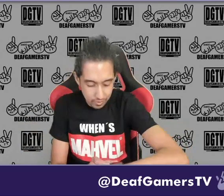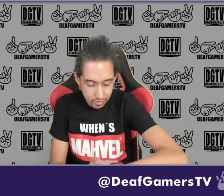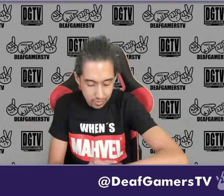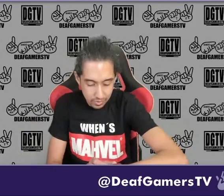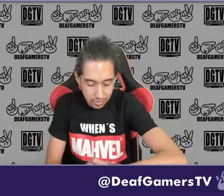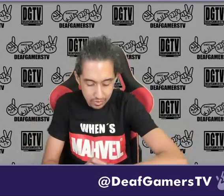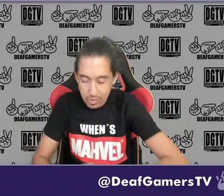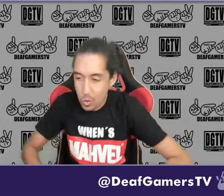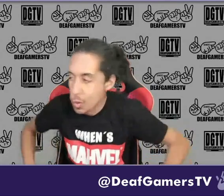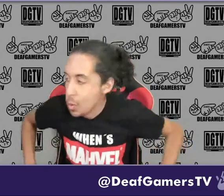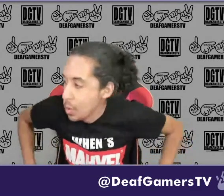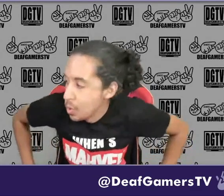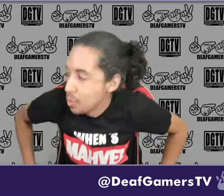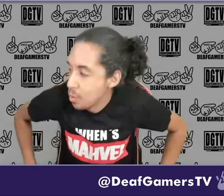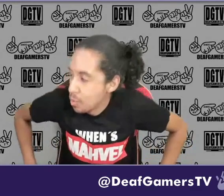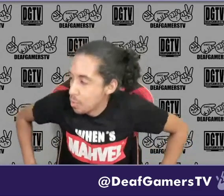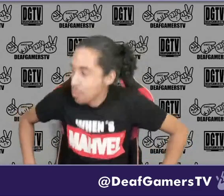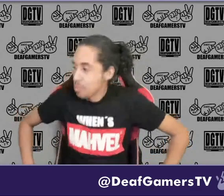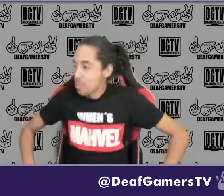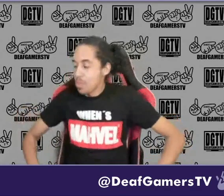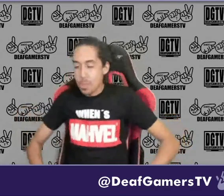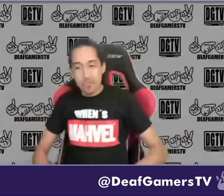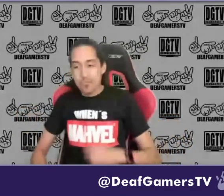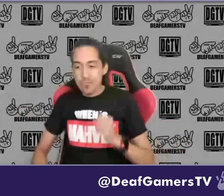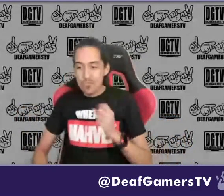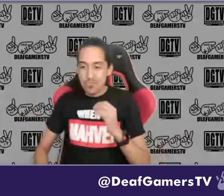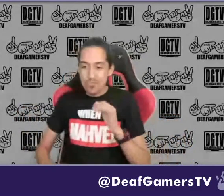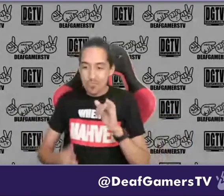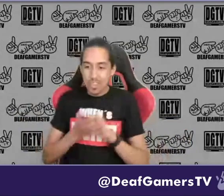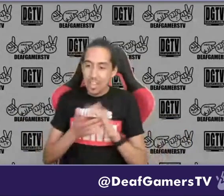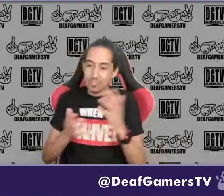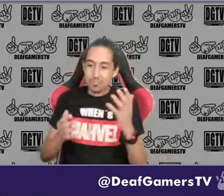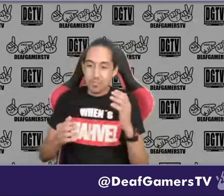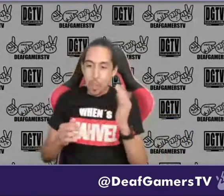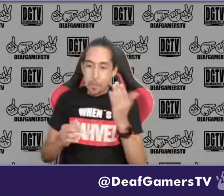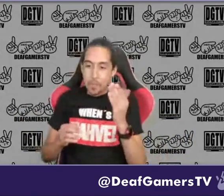slugfest a little bit. A lot of, crush confirms. I think it came down to a couple of